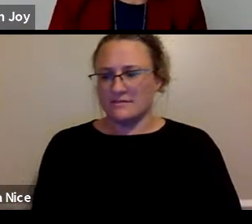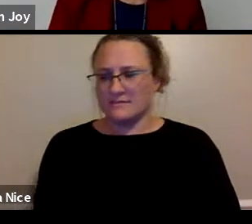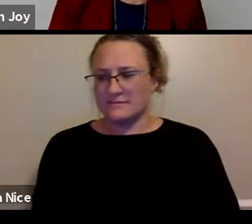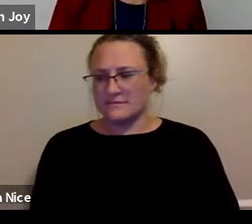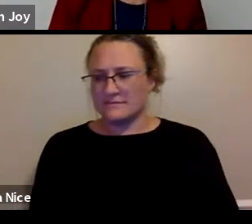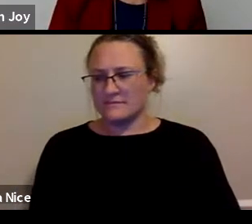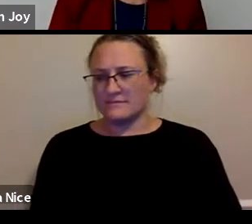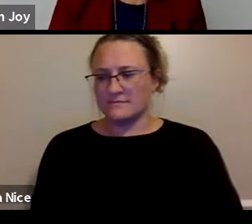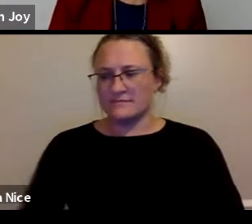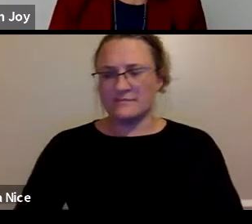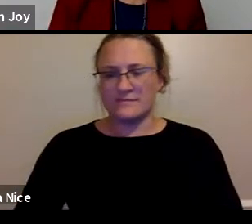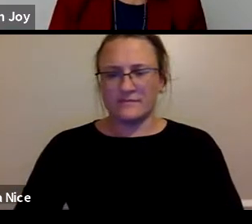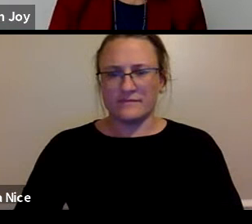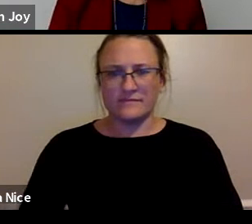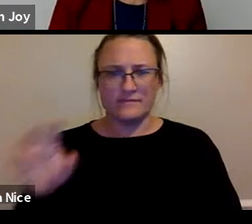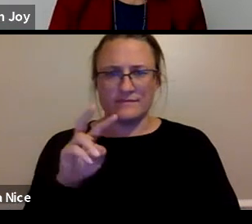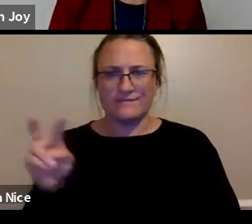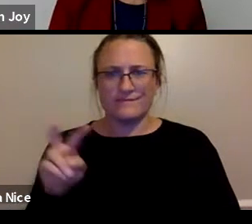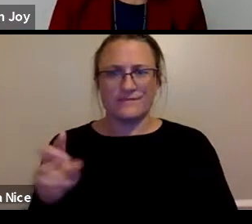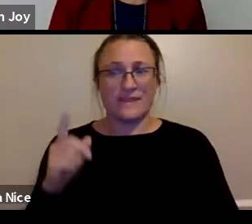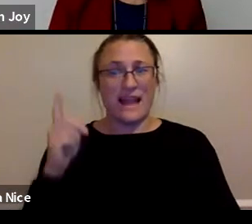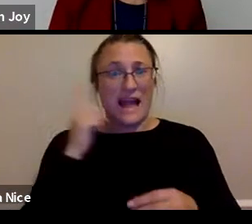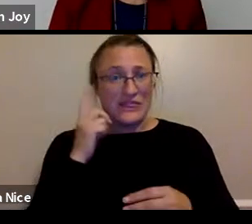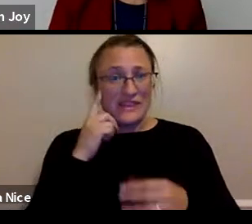I think we've covered almost everyone.